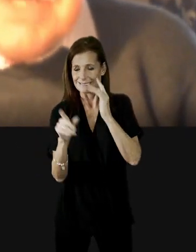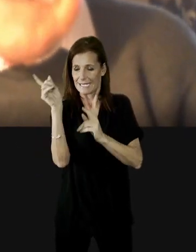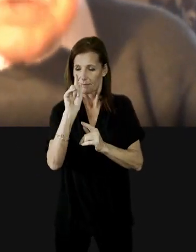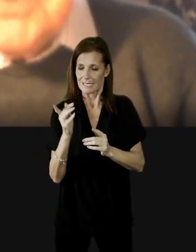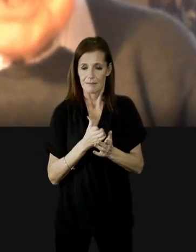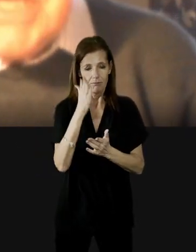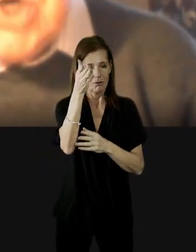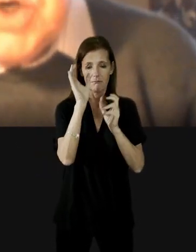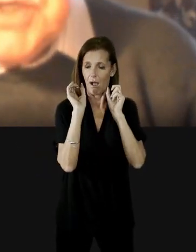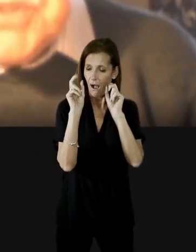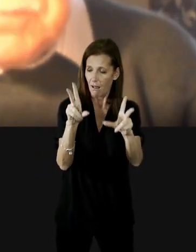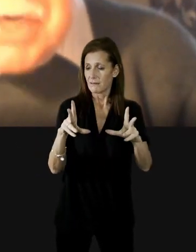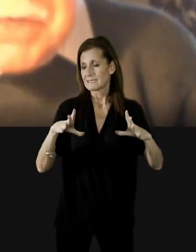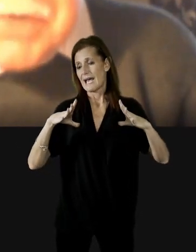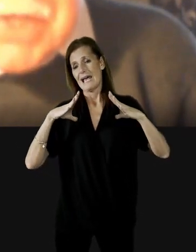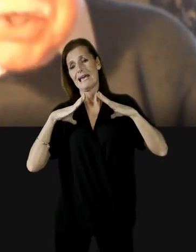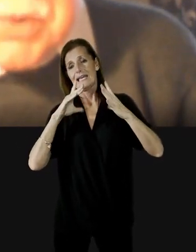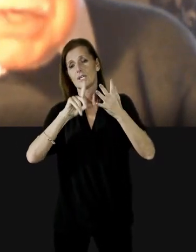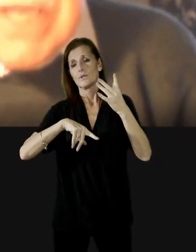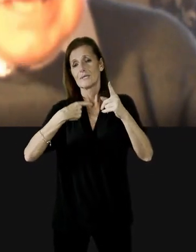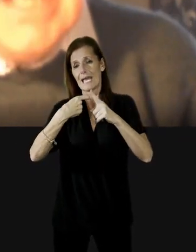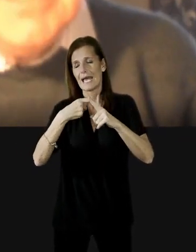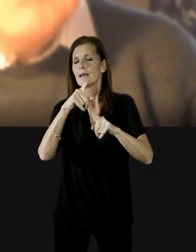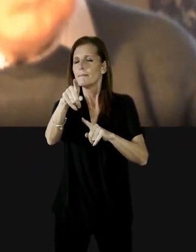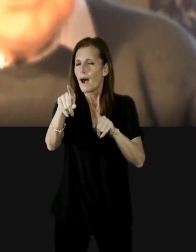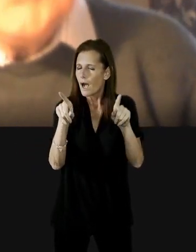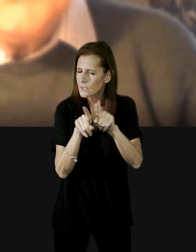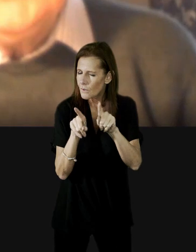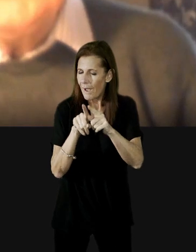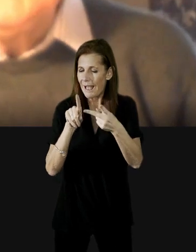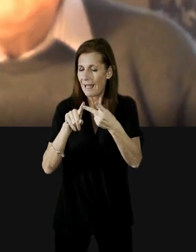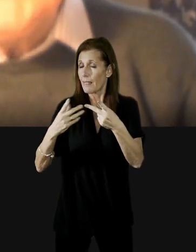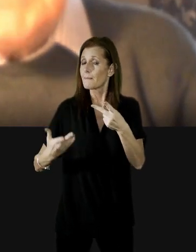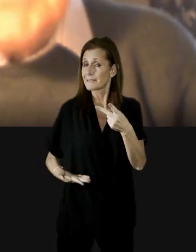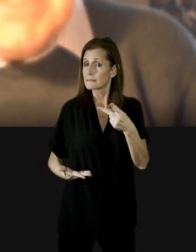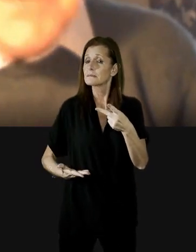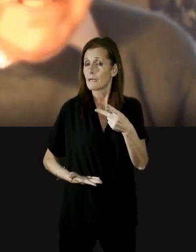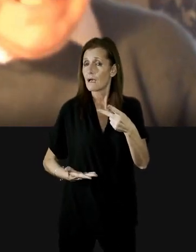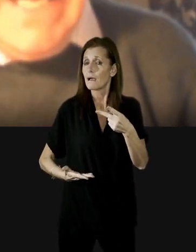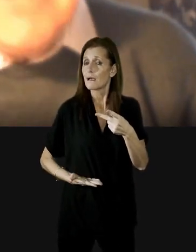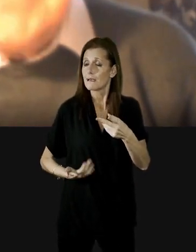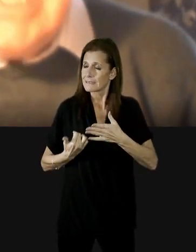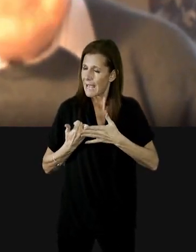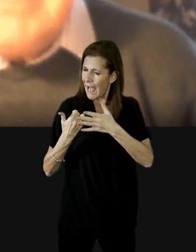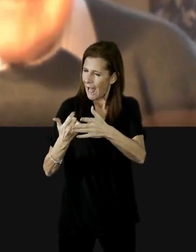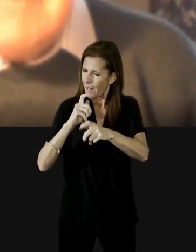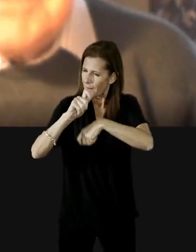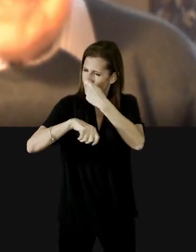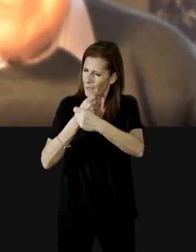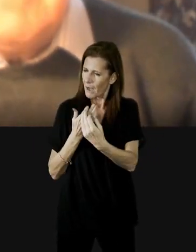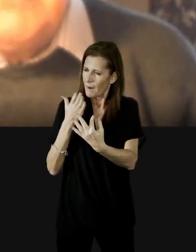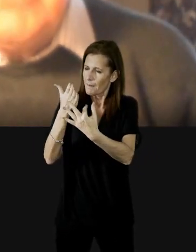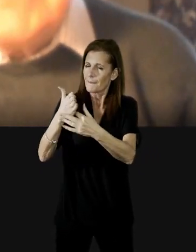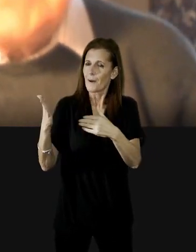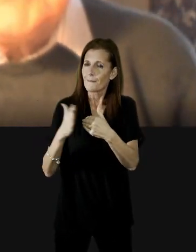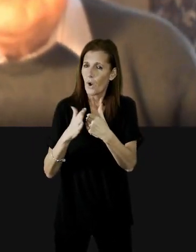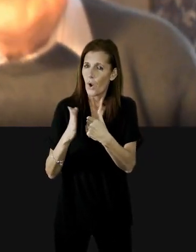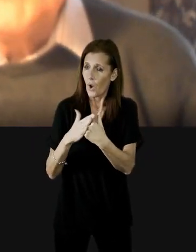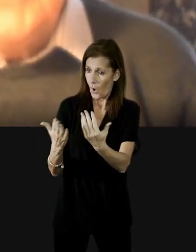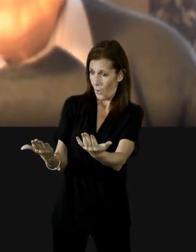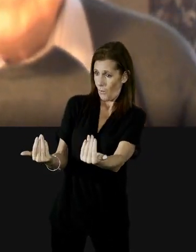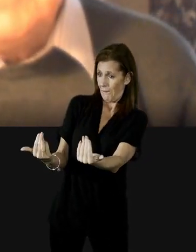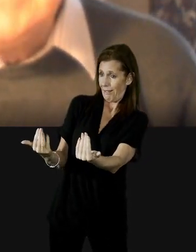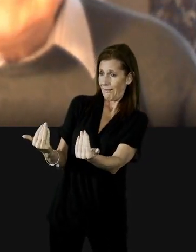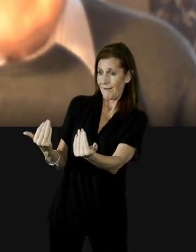disabled individuals to take holidays and breaks in the UK. But we also work with businesses and helping them to become more accessible